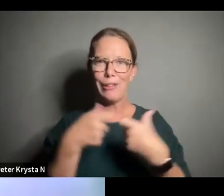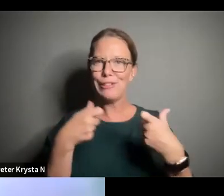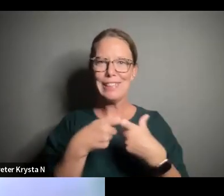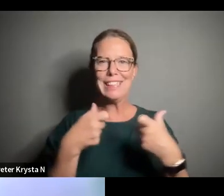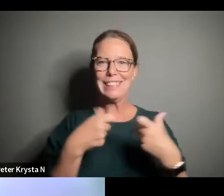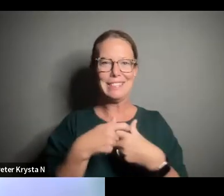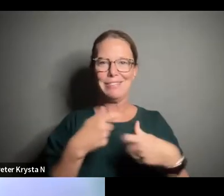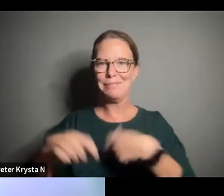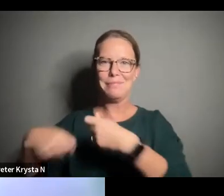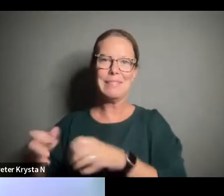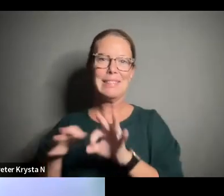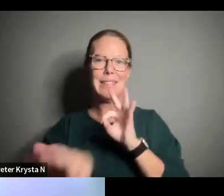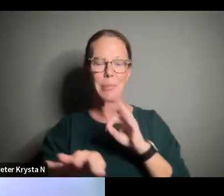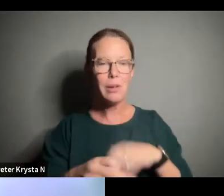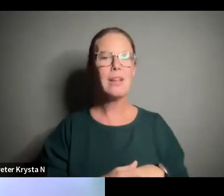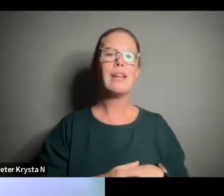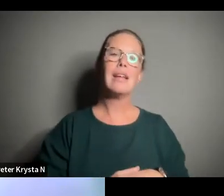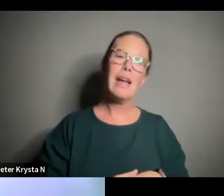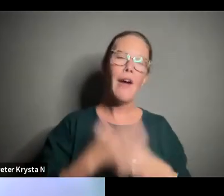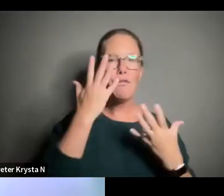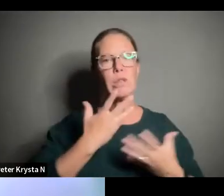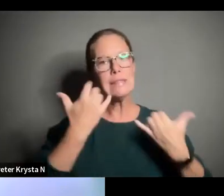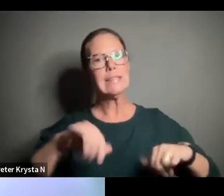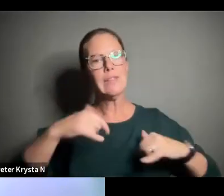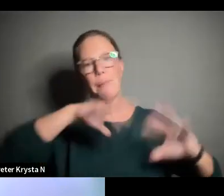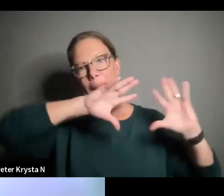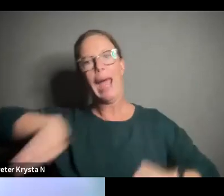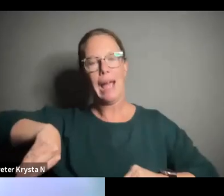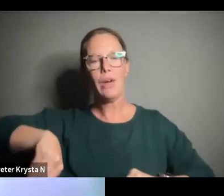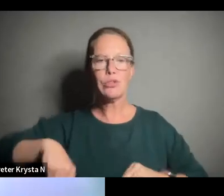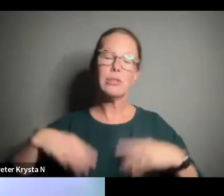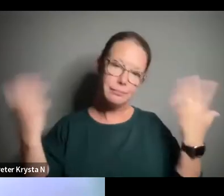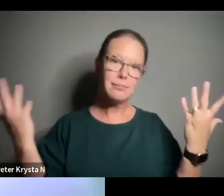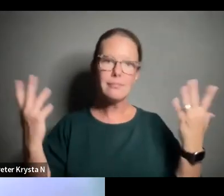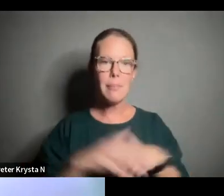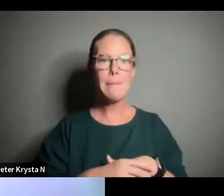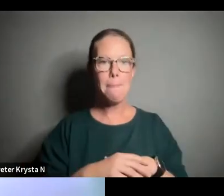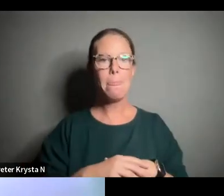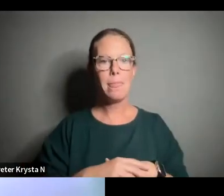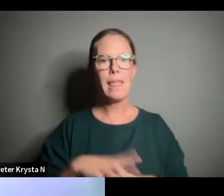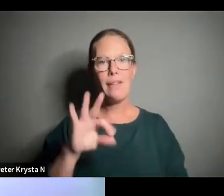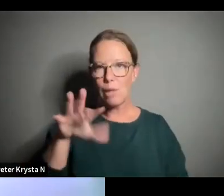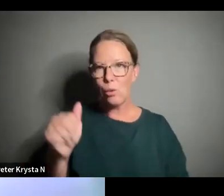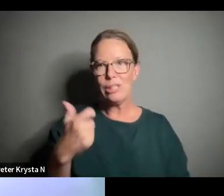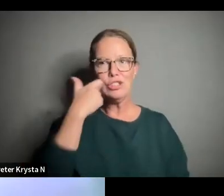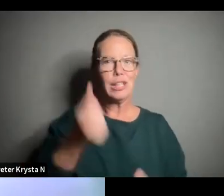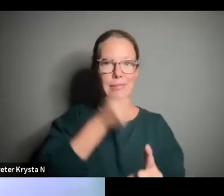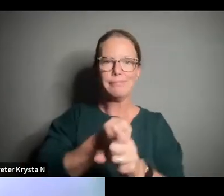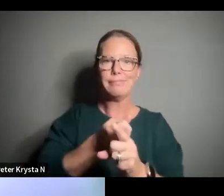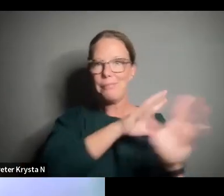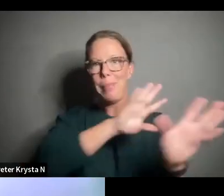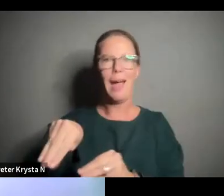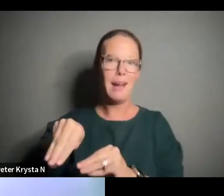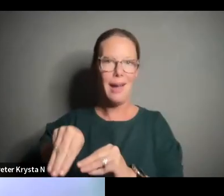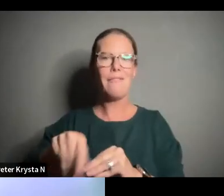So, unfortunately, we still have blackouts to this day. Obviously, unfortunately, Florida just suffered a massive blackout with the